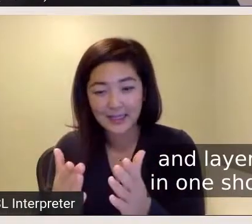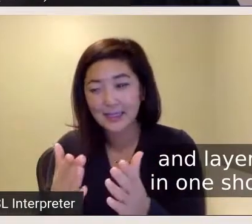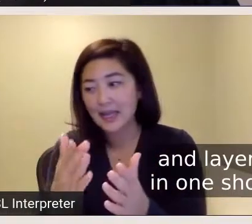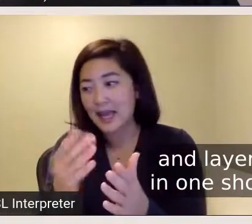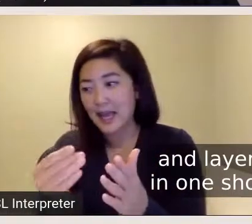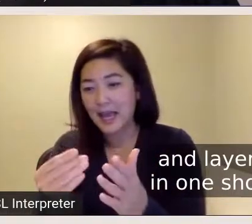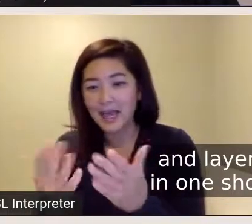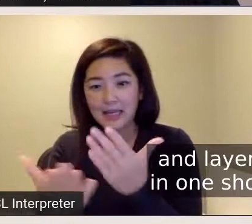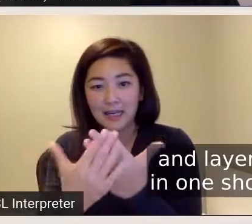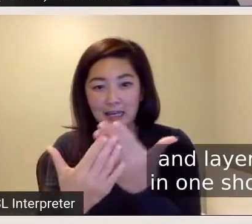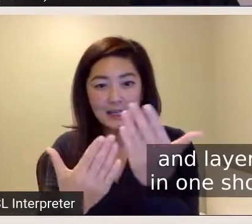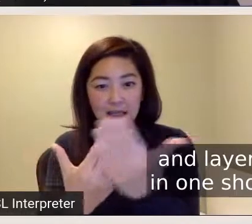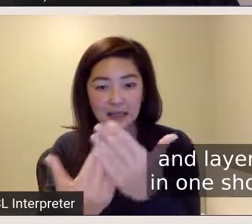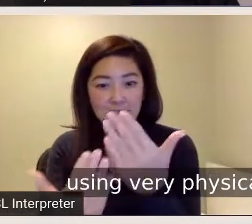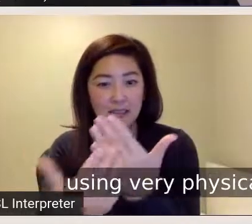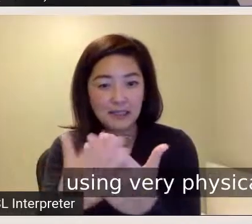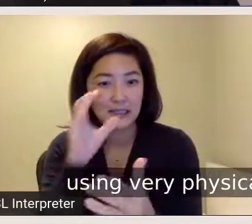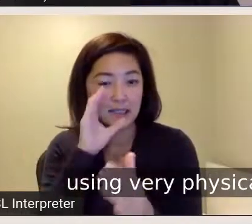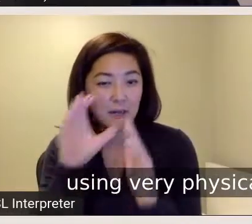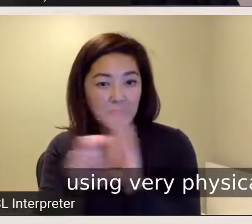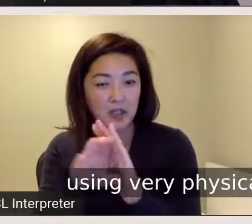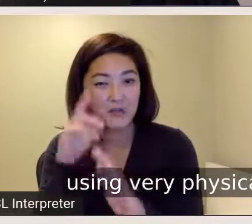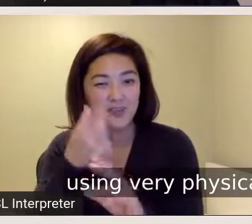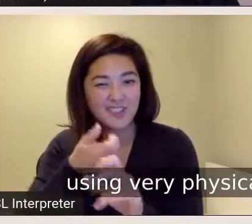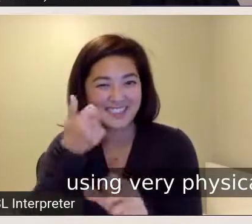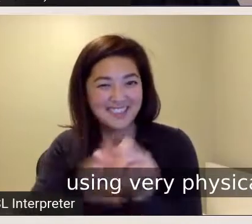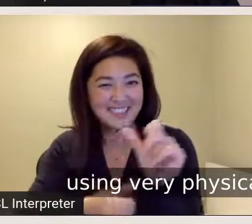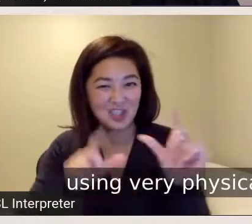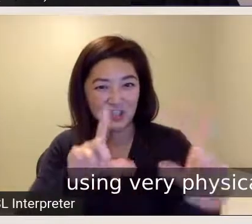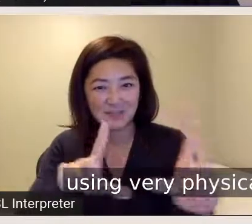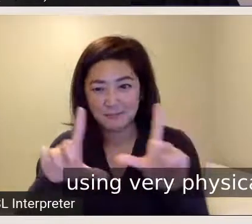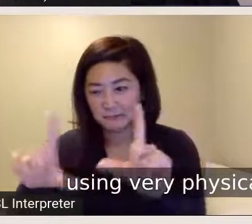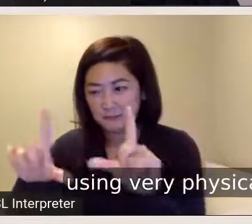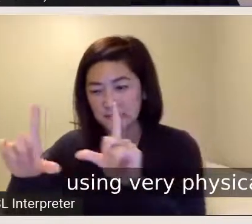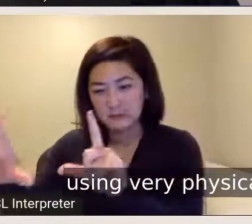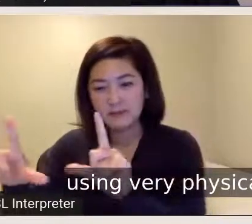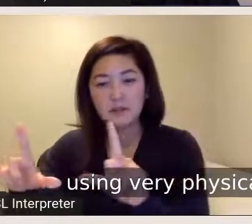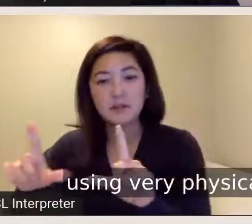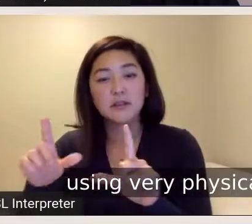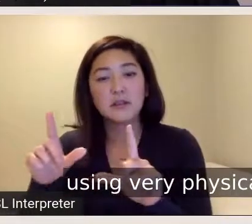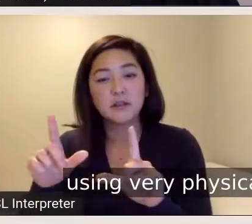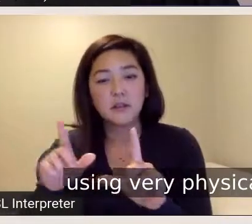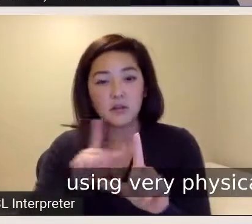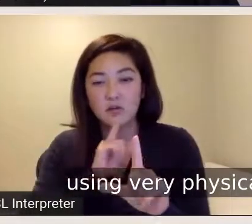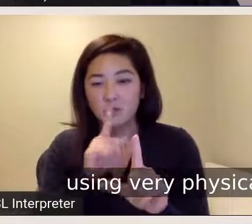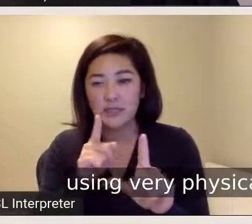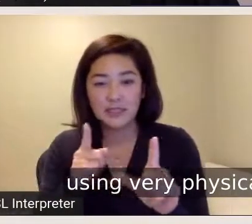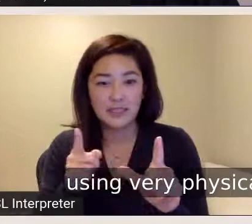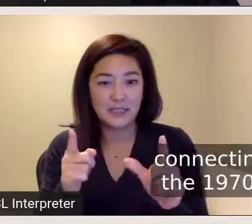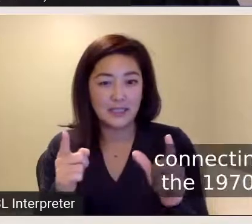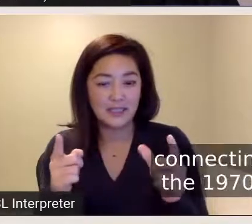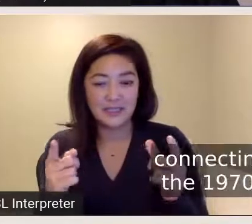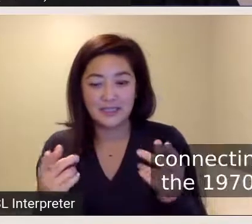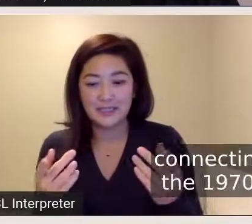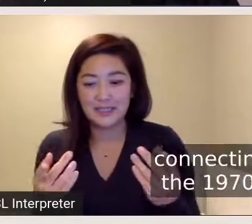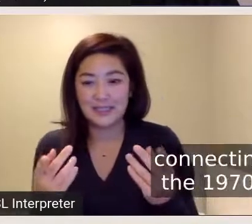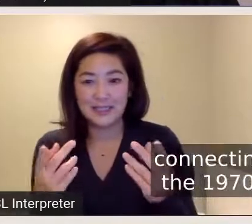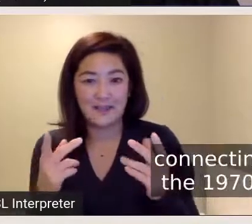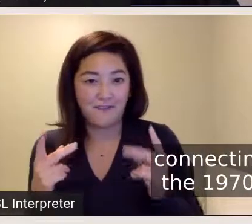images in one shot, so to speak, using a very, physical, materialistic ways